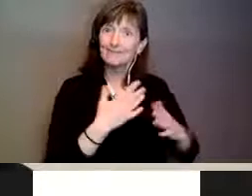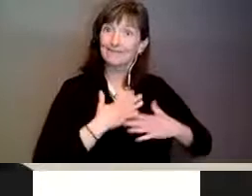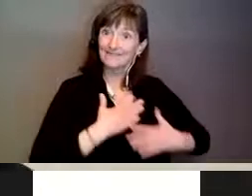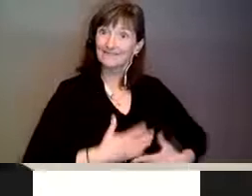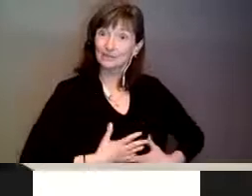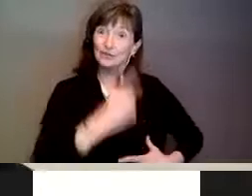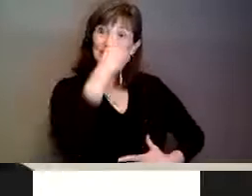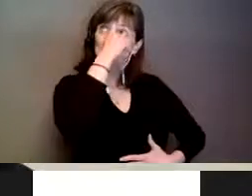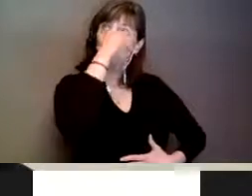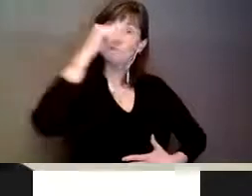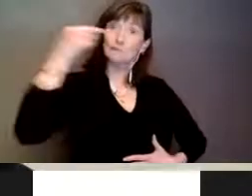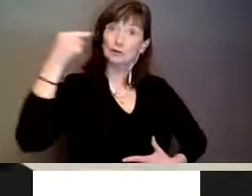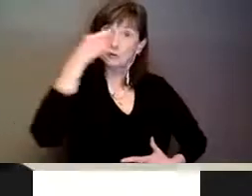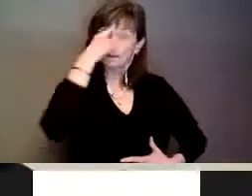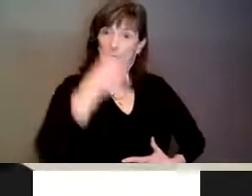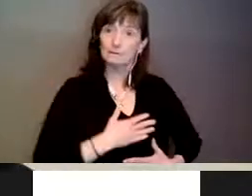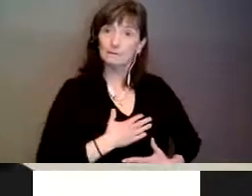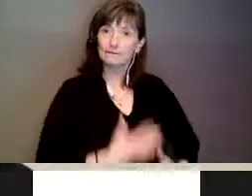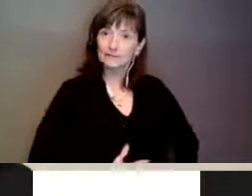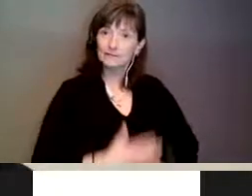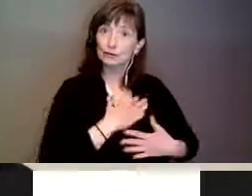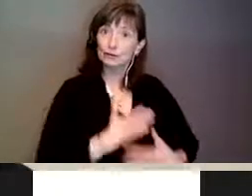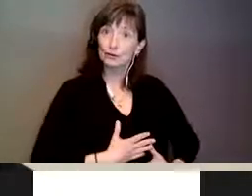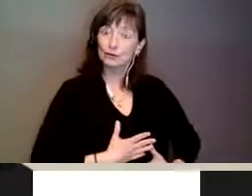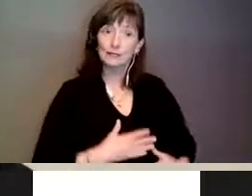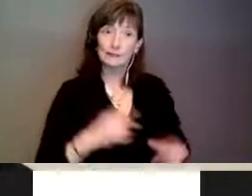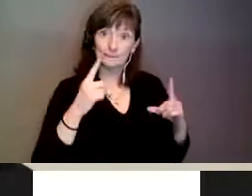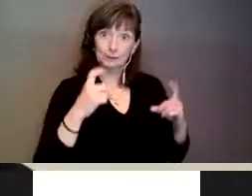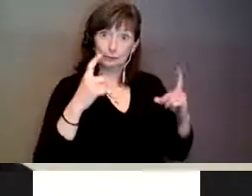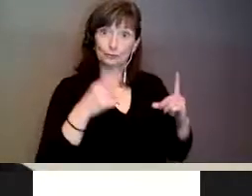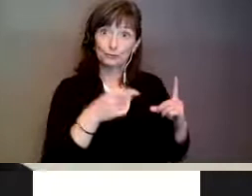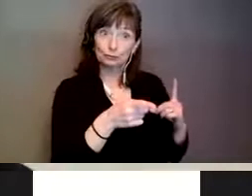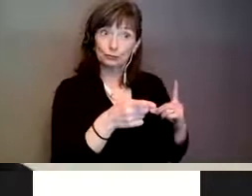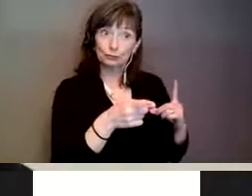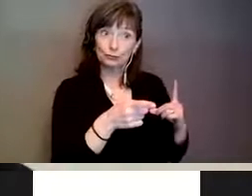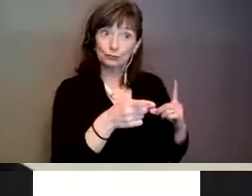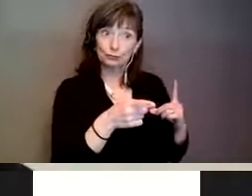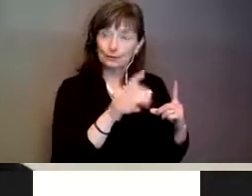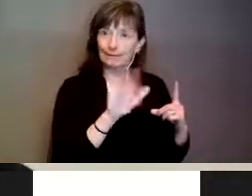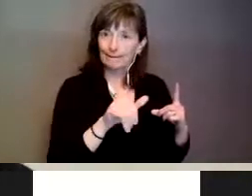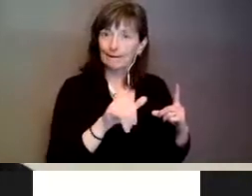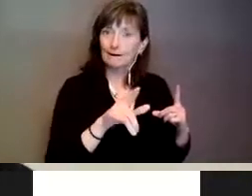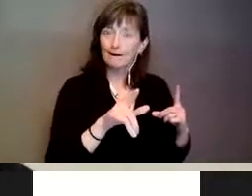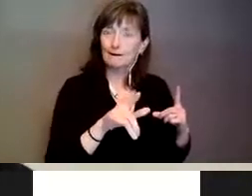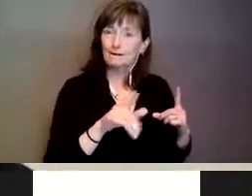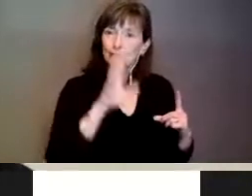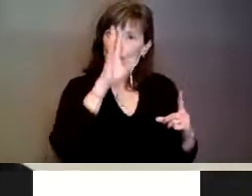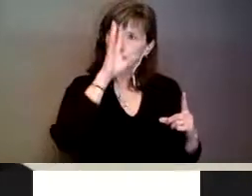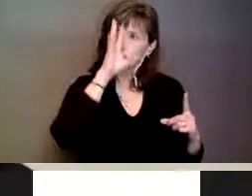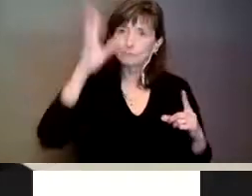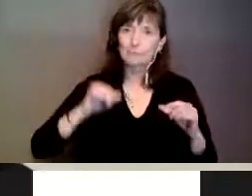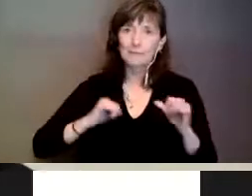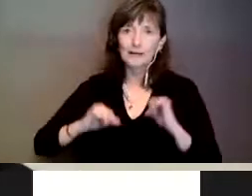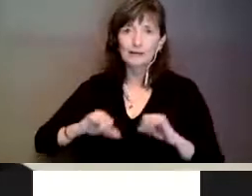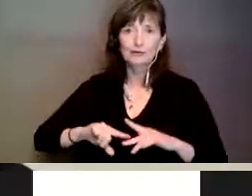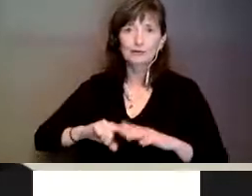abuse, and it's a still image here in the photograph. And that's how we begin when we're creating a play, is